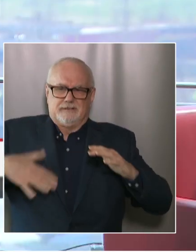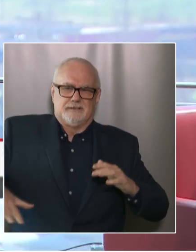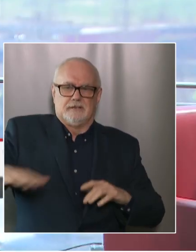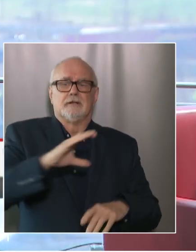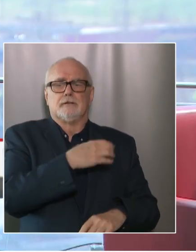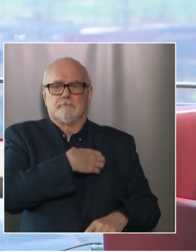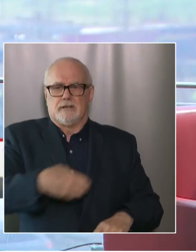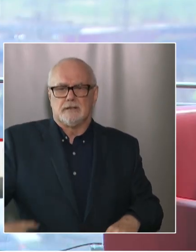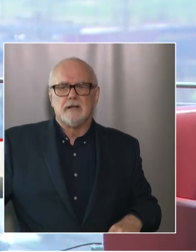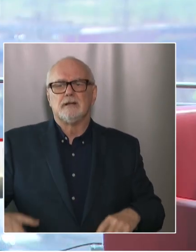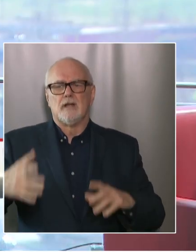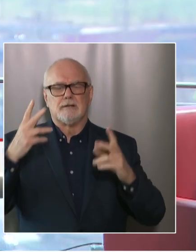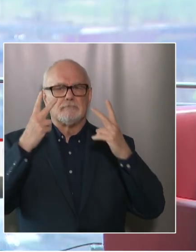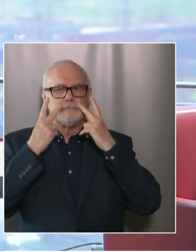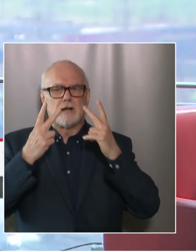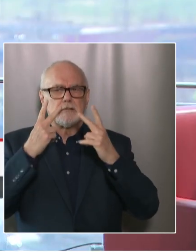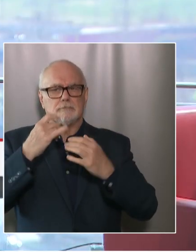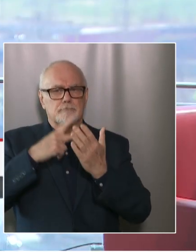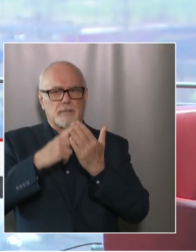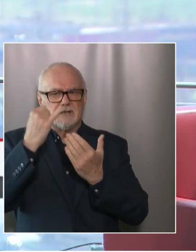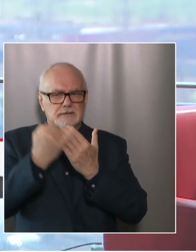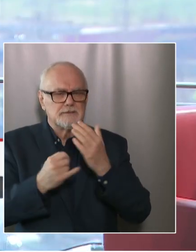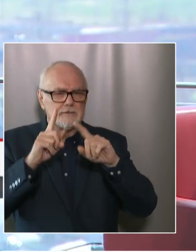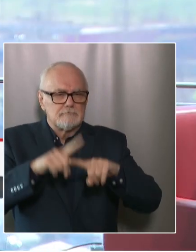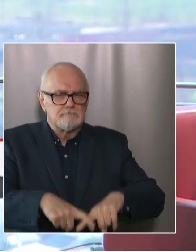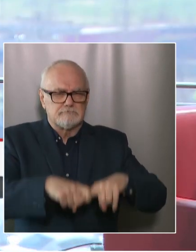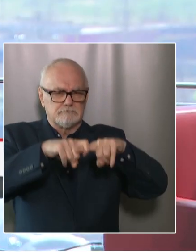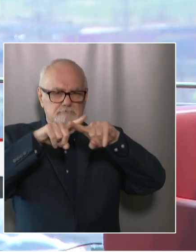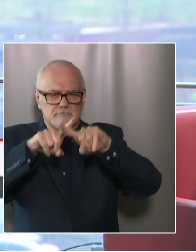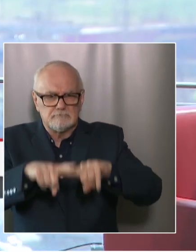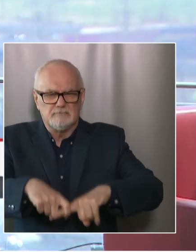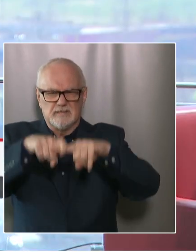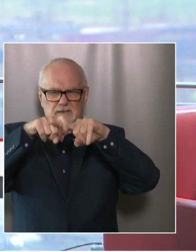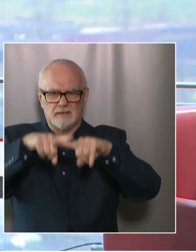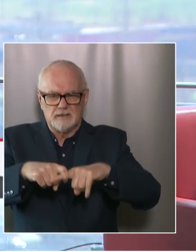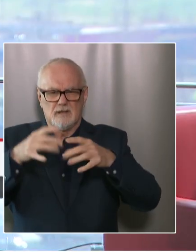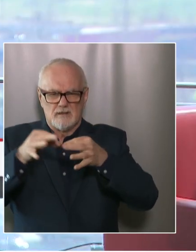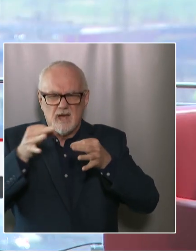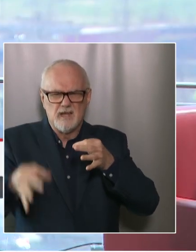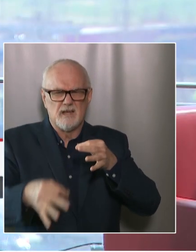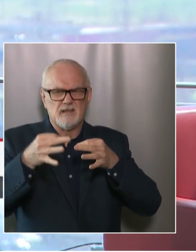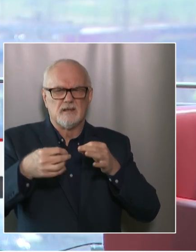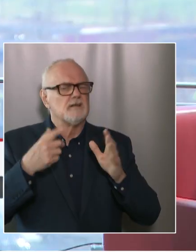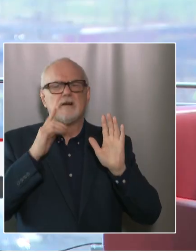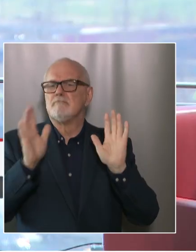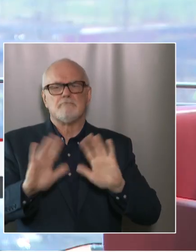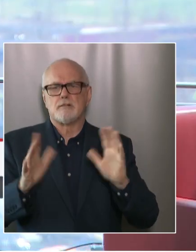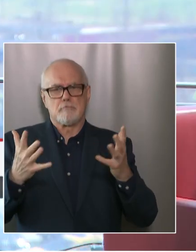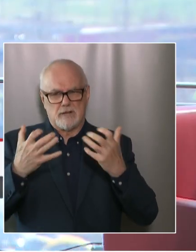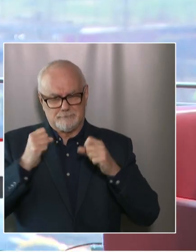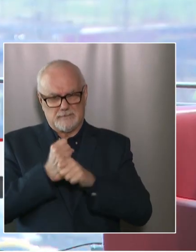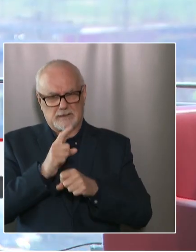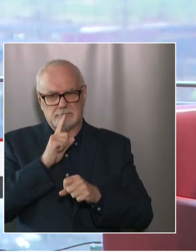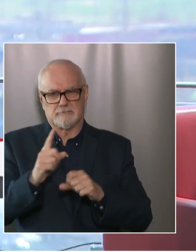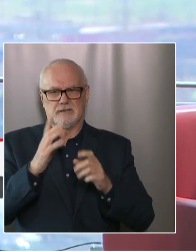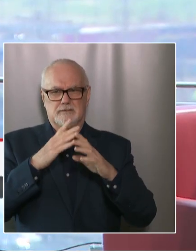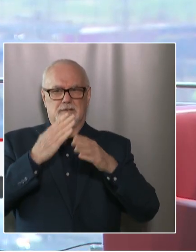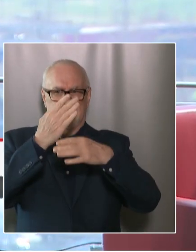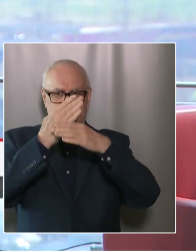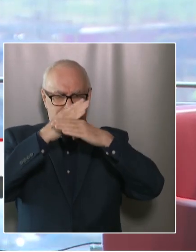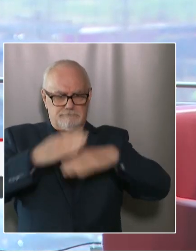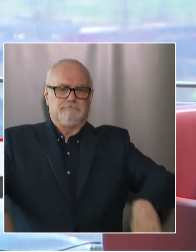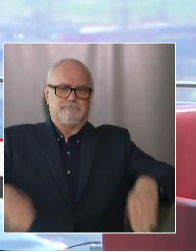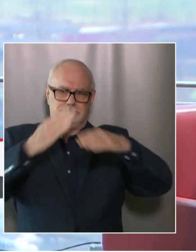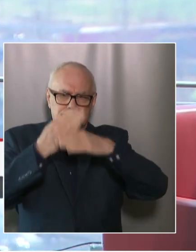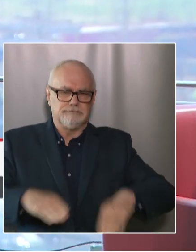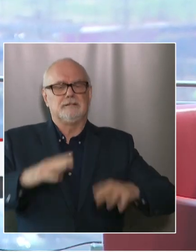uplifts neighborhoods and reflects our community's values and needs, to empower local developers and ensure that all